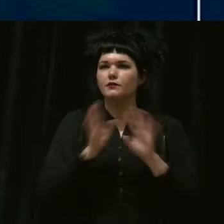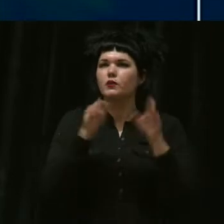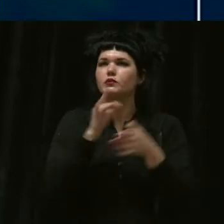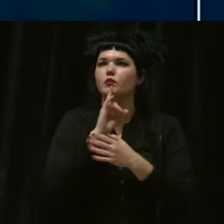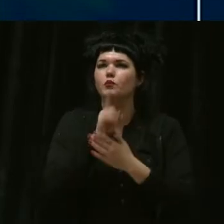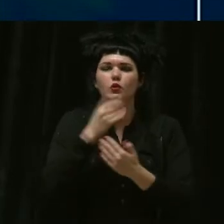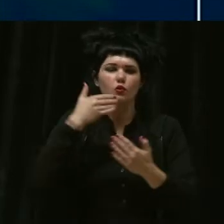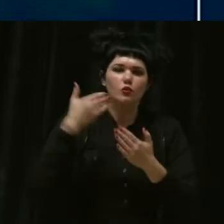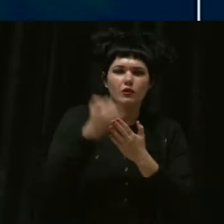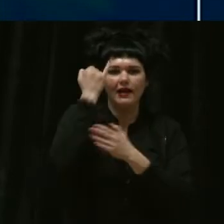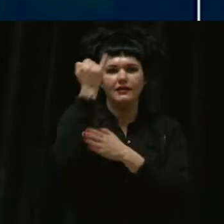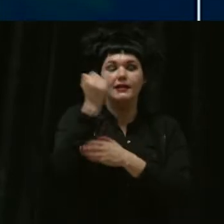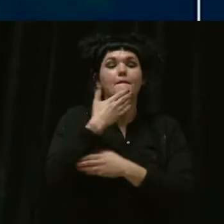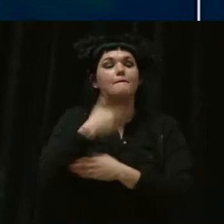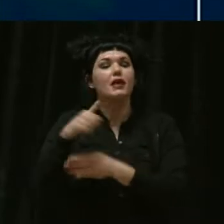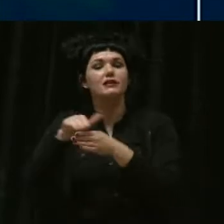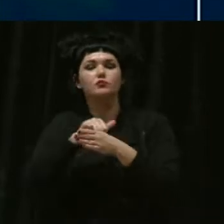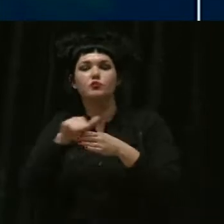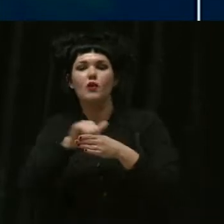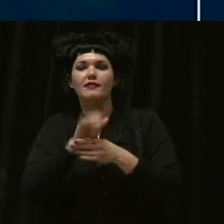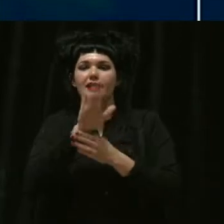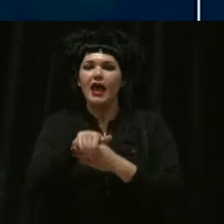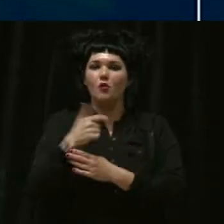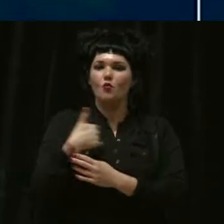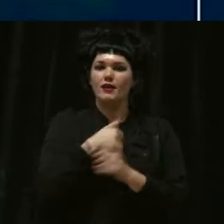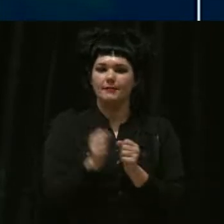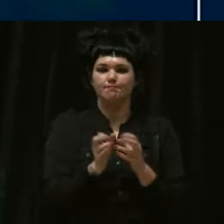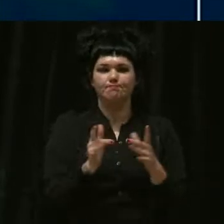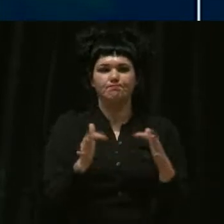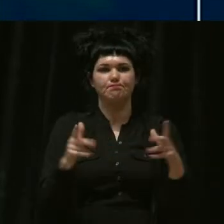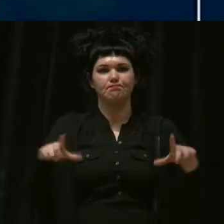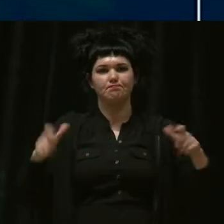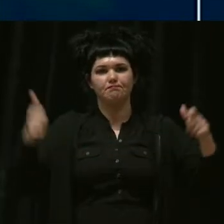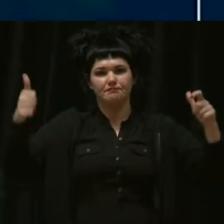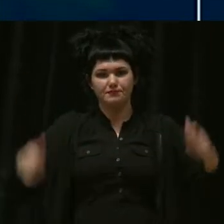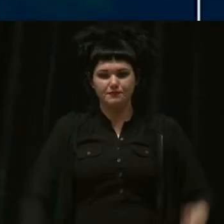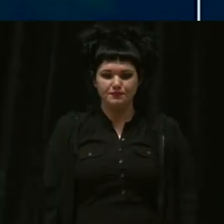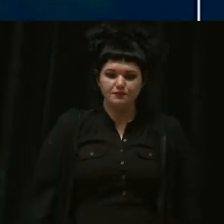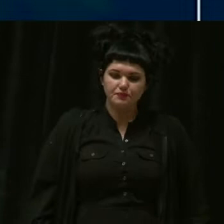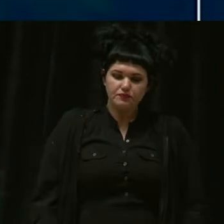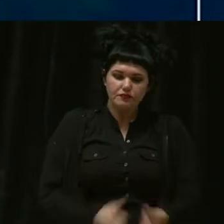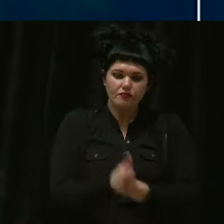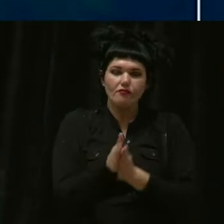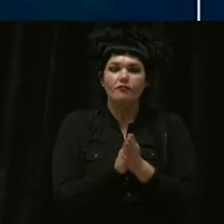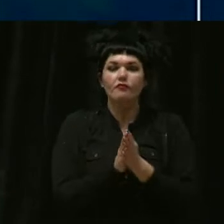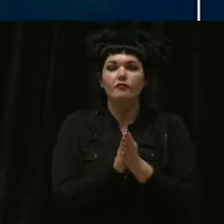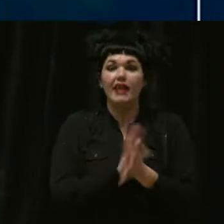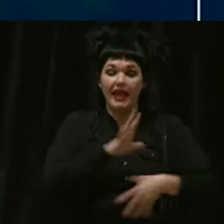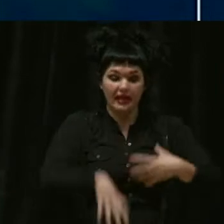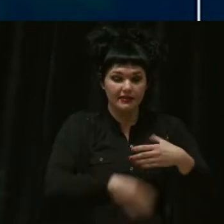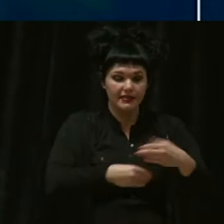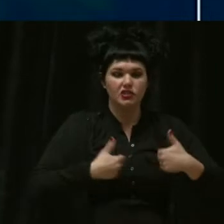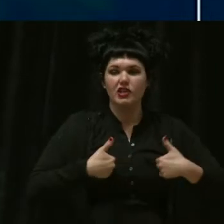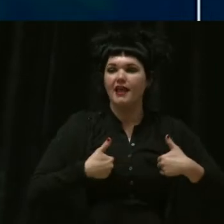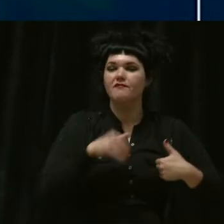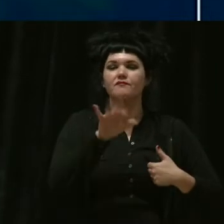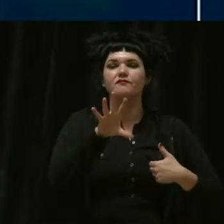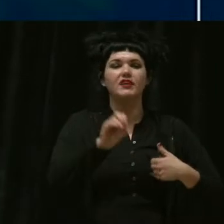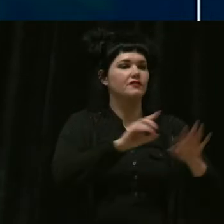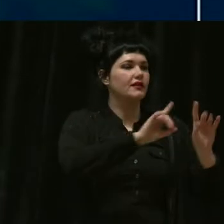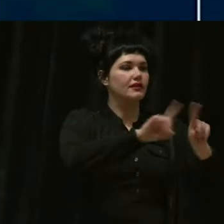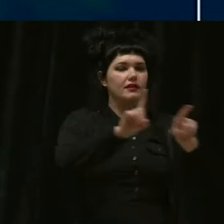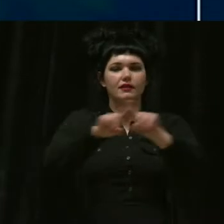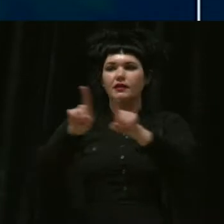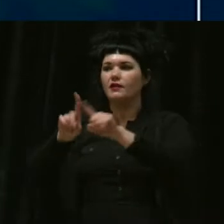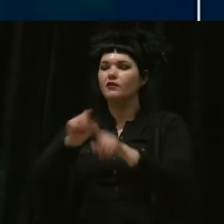best practices that we can then scale up to a larger scale. In addition, there are 50 different